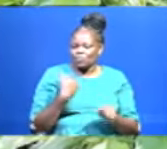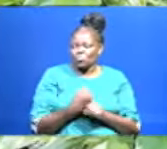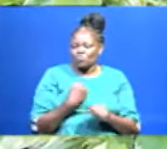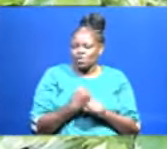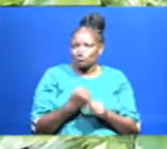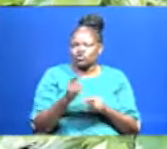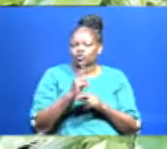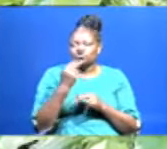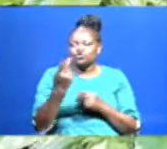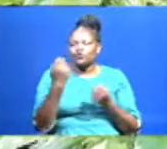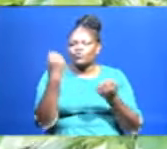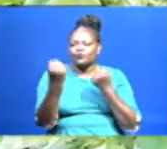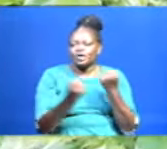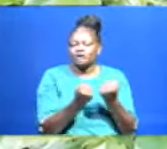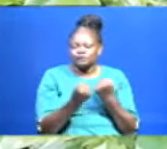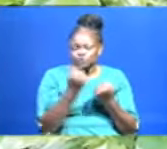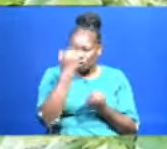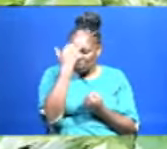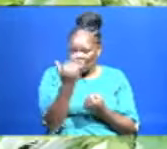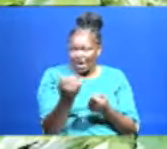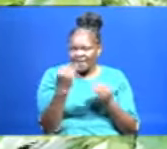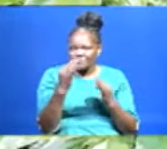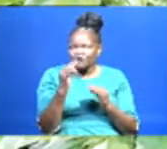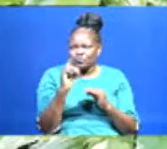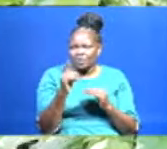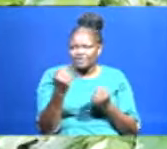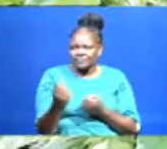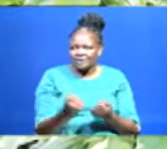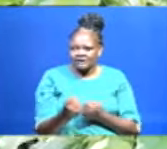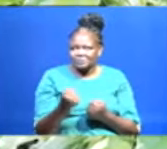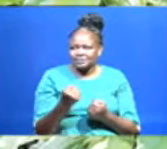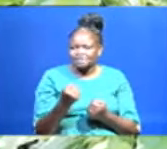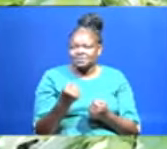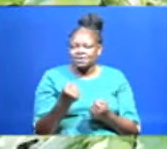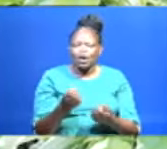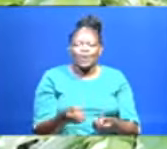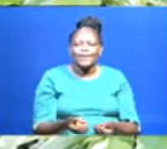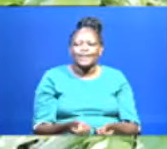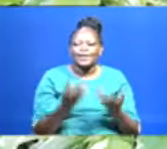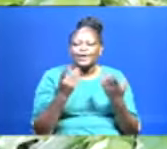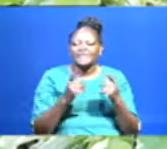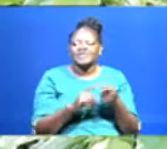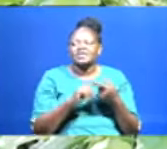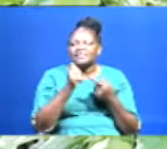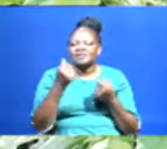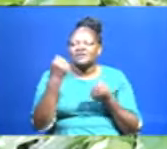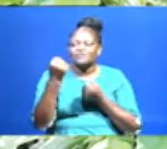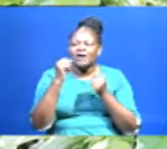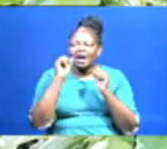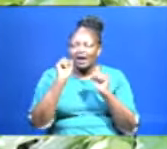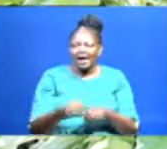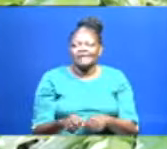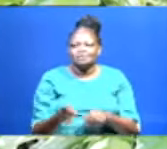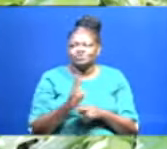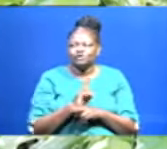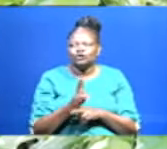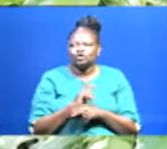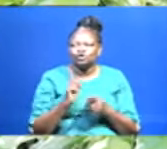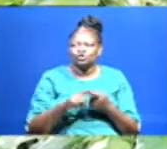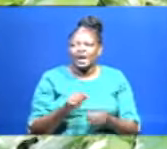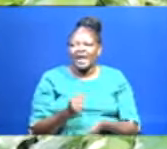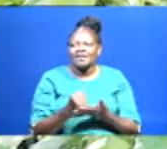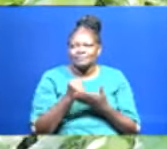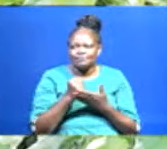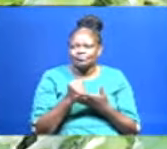vehicles, so that in case one vehicle is hit by a mine, then the other vehicle will be used to assist